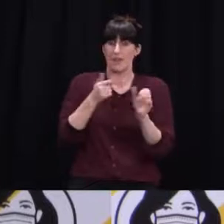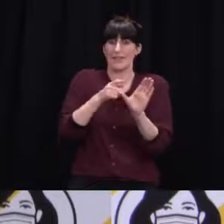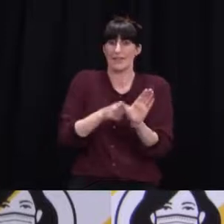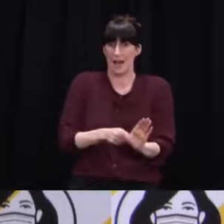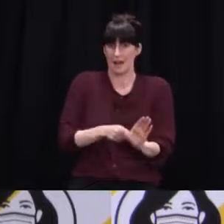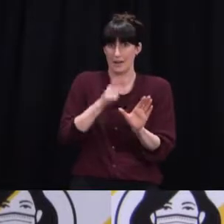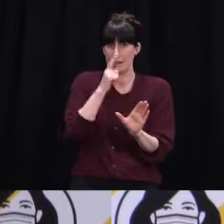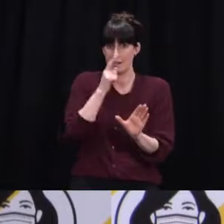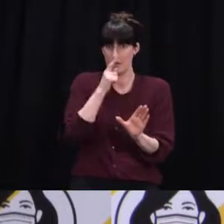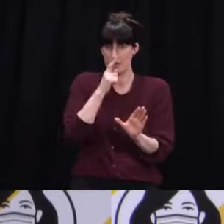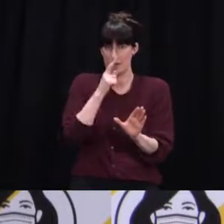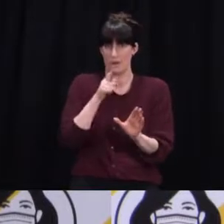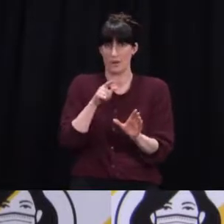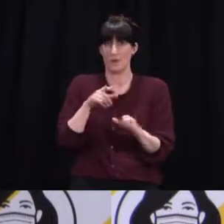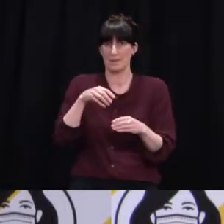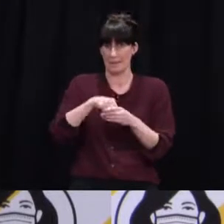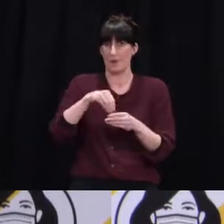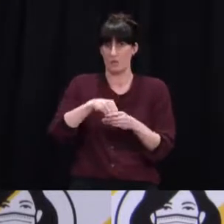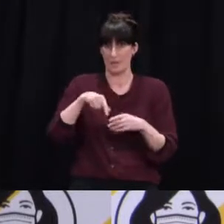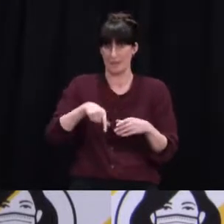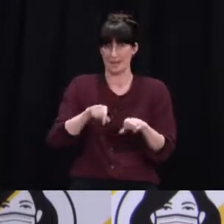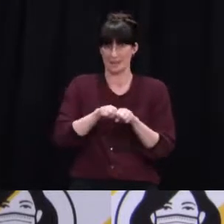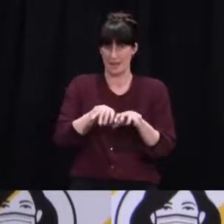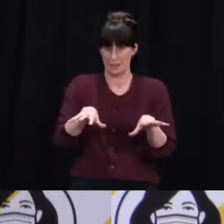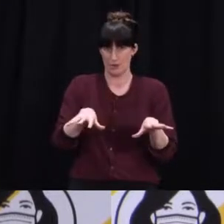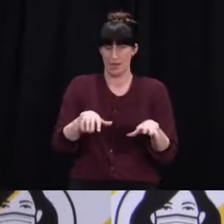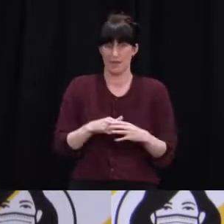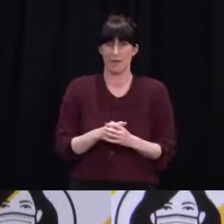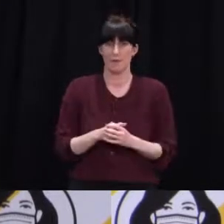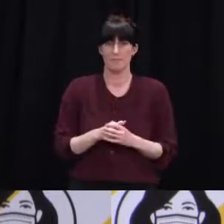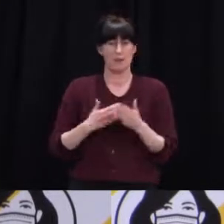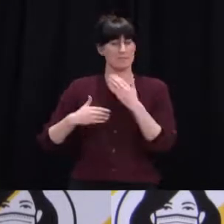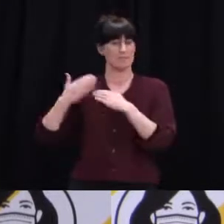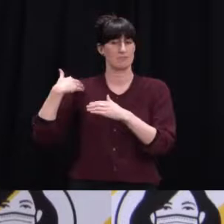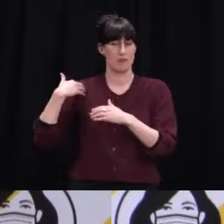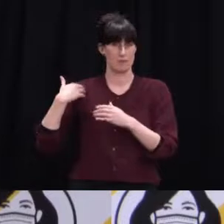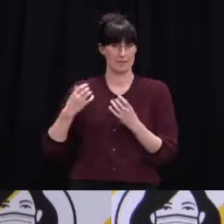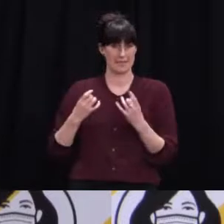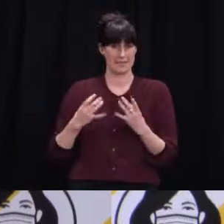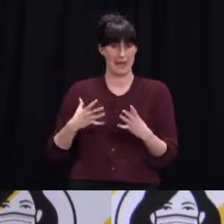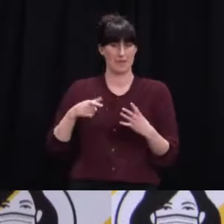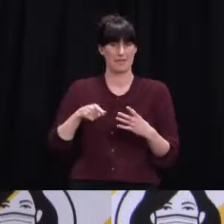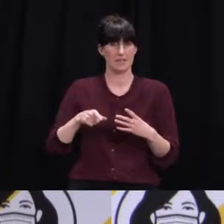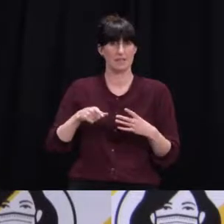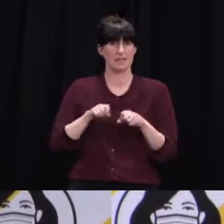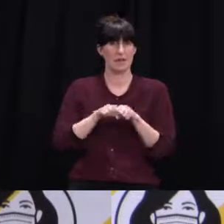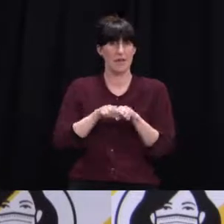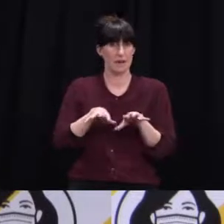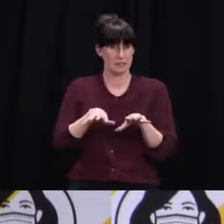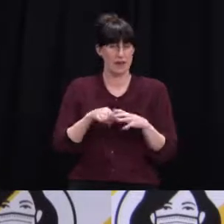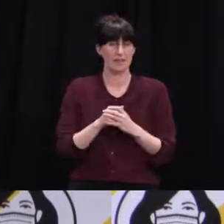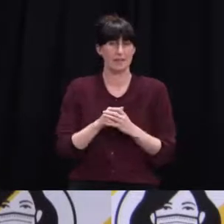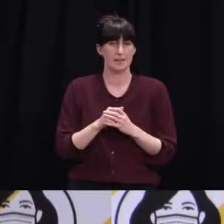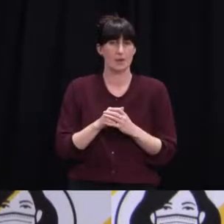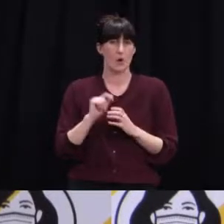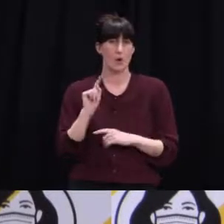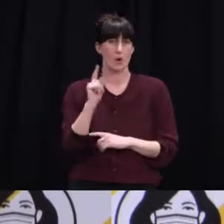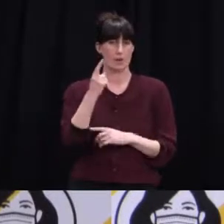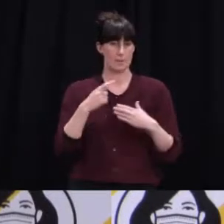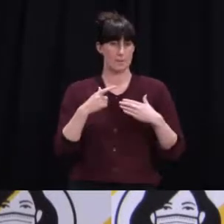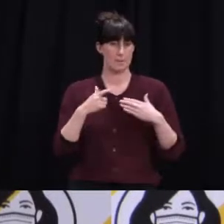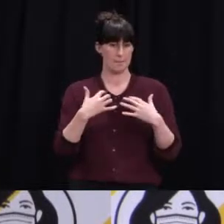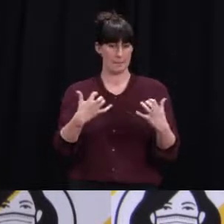this outbreak that there are a lot of younger people. We saw that right from the start. So that's one thing. I'm not saying we weren't prepared for that. But the key